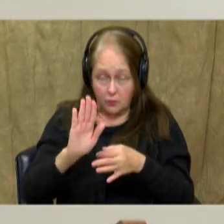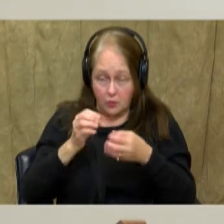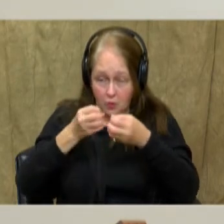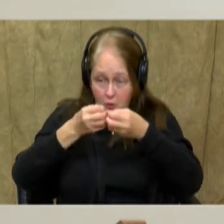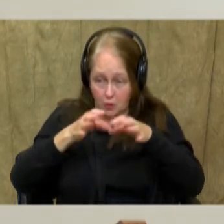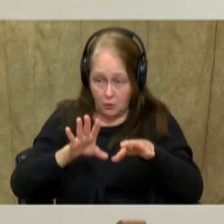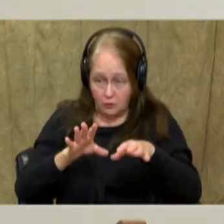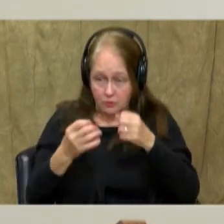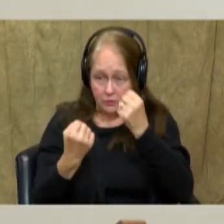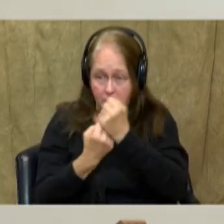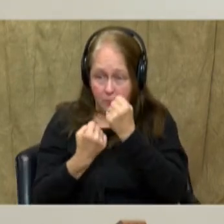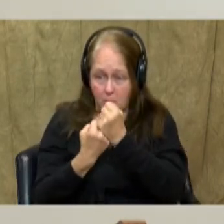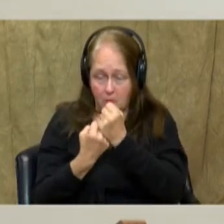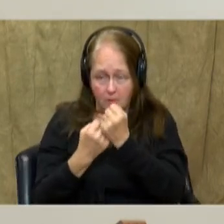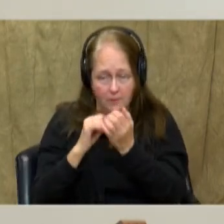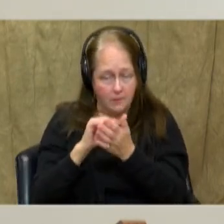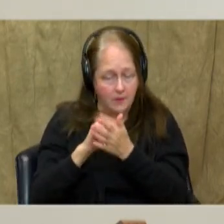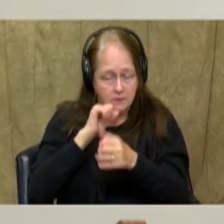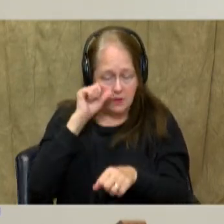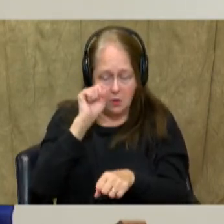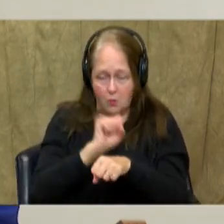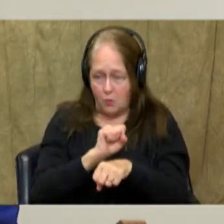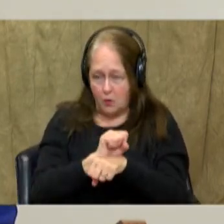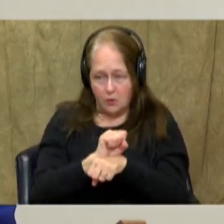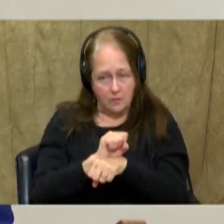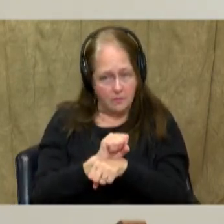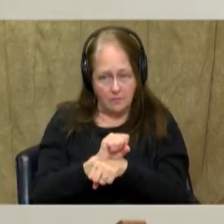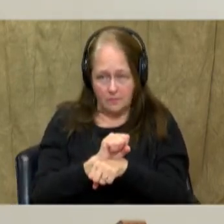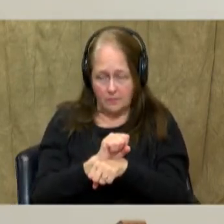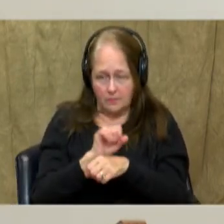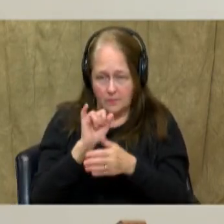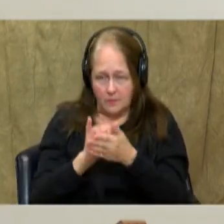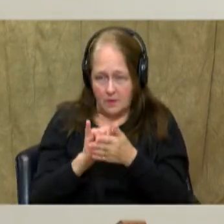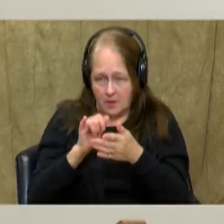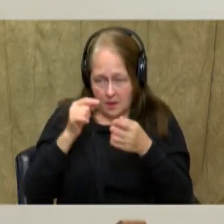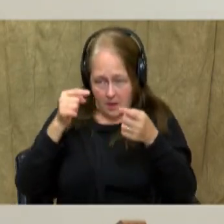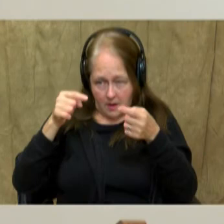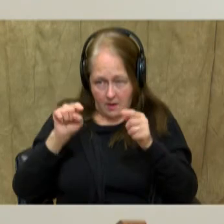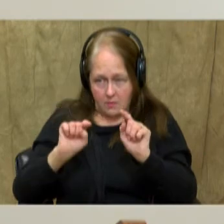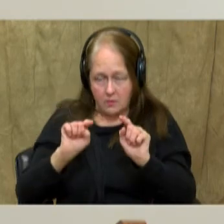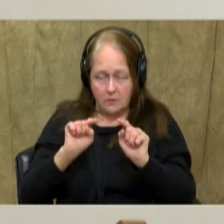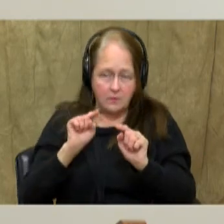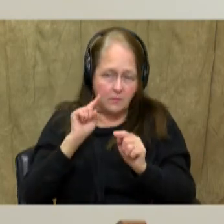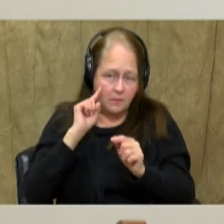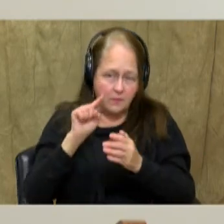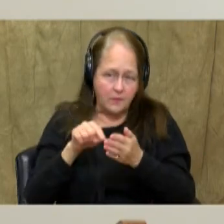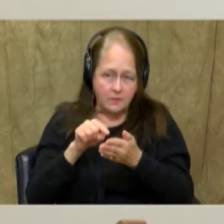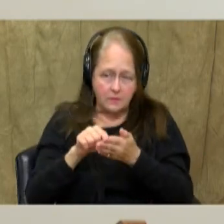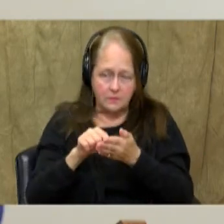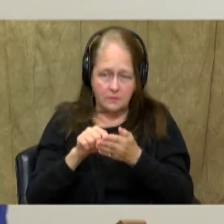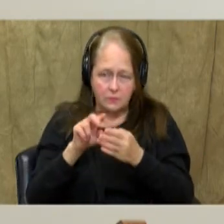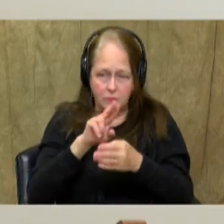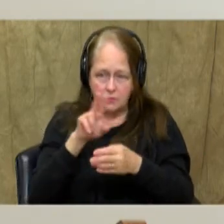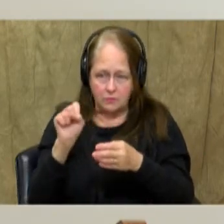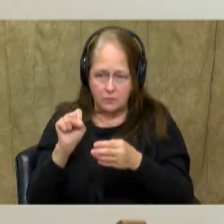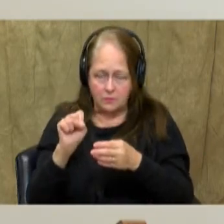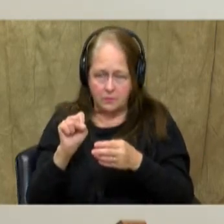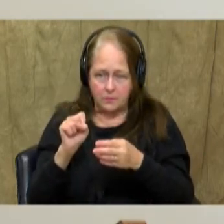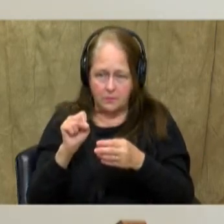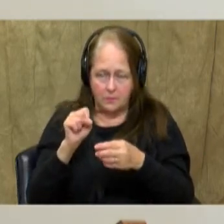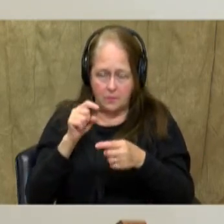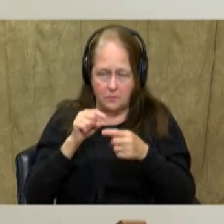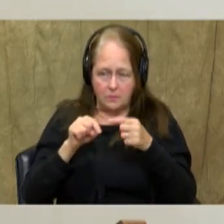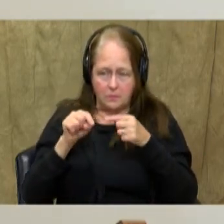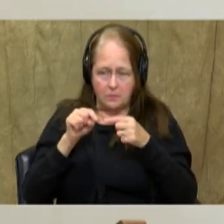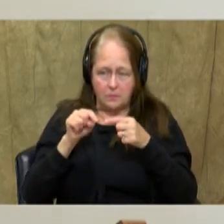losing some support? That's not going to work. So what ended up happening was this. The United States actually backed